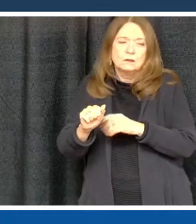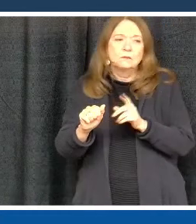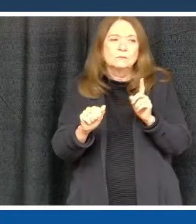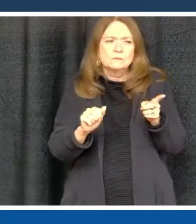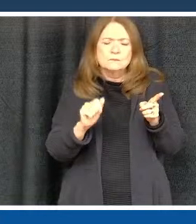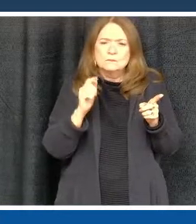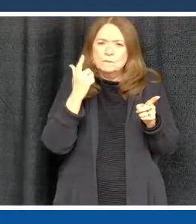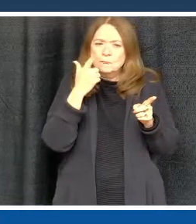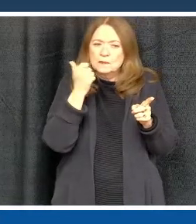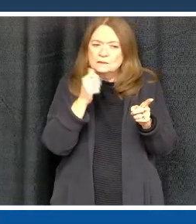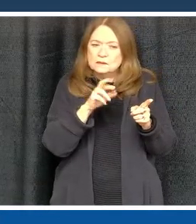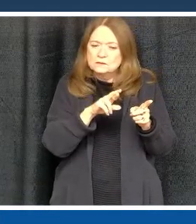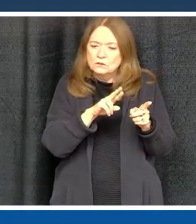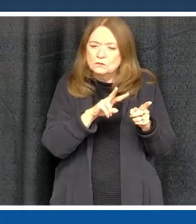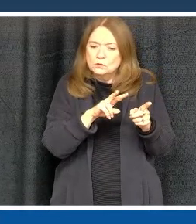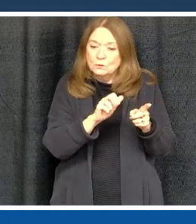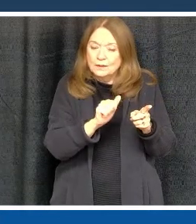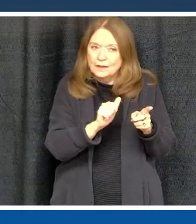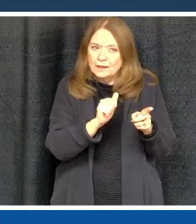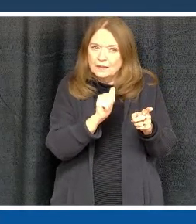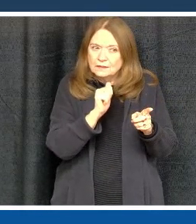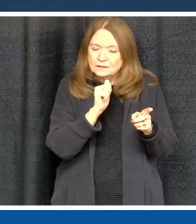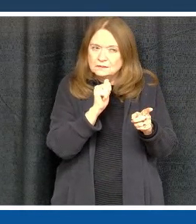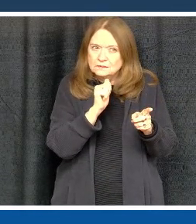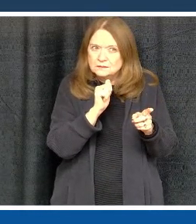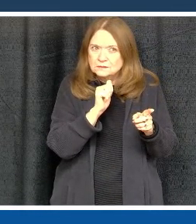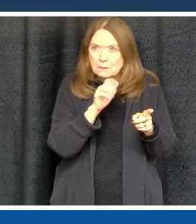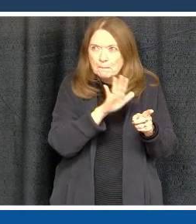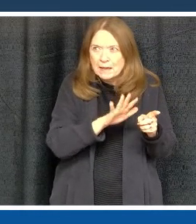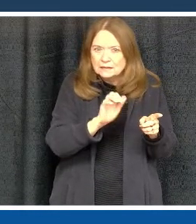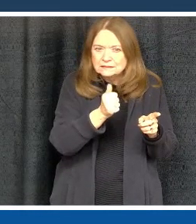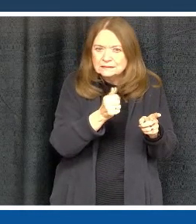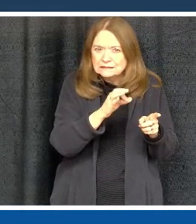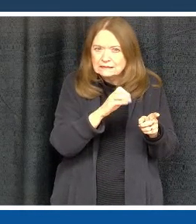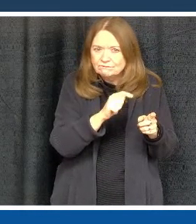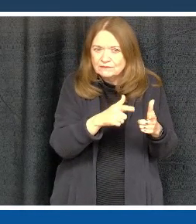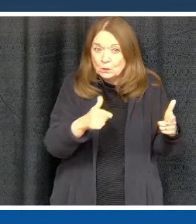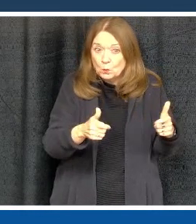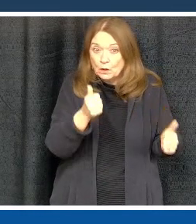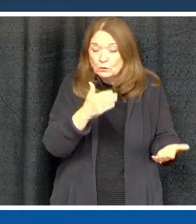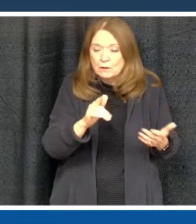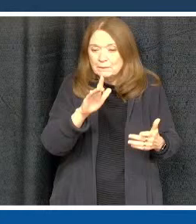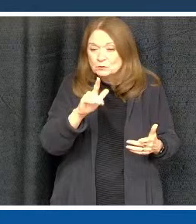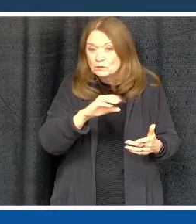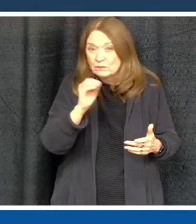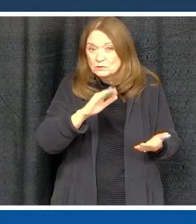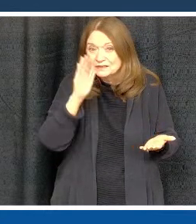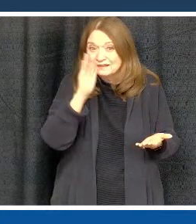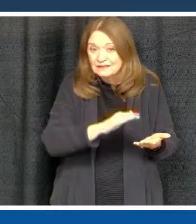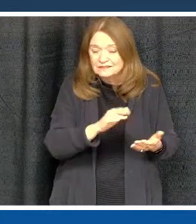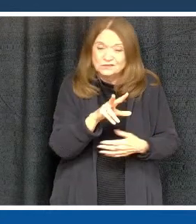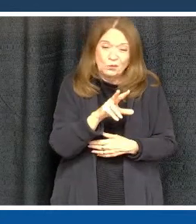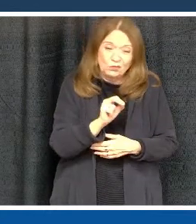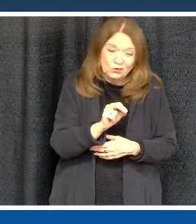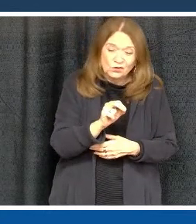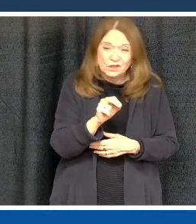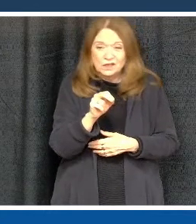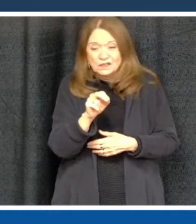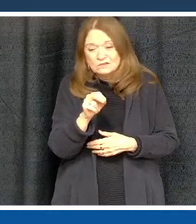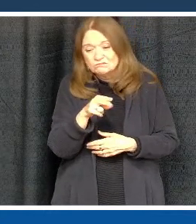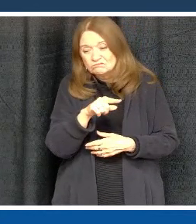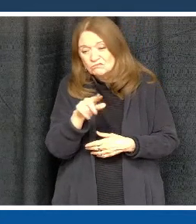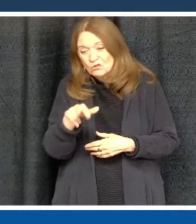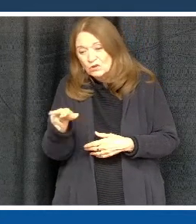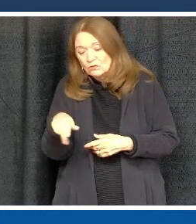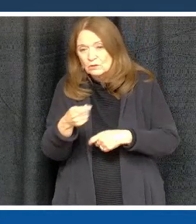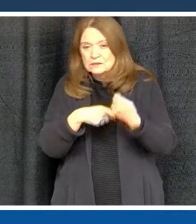Since R2A is about 10 feet wider, probably about 25% less, so 30 to 33 instead of the